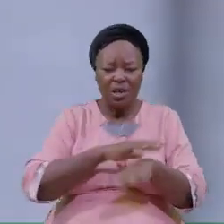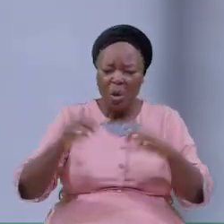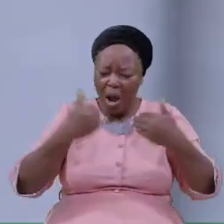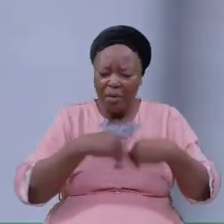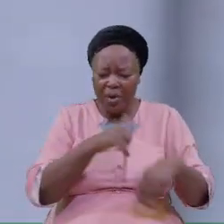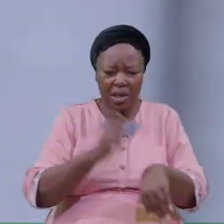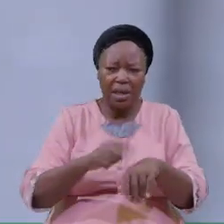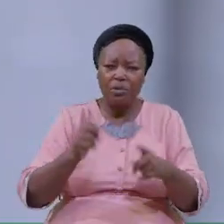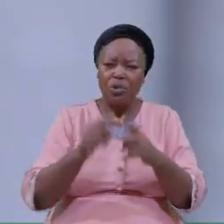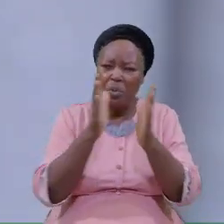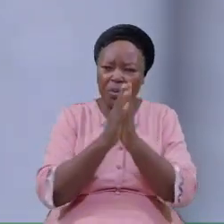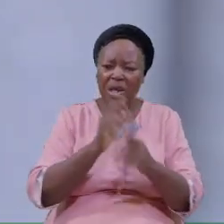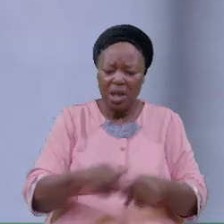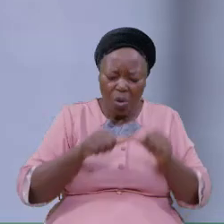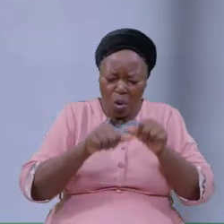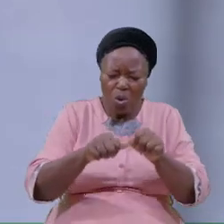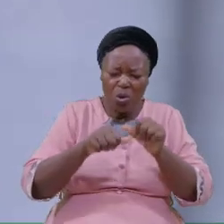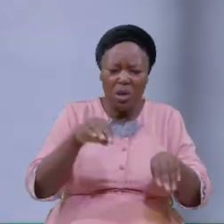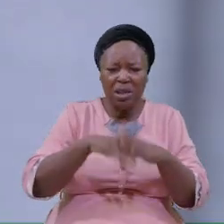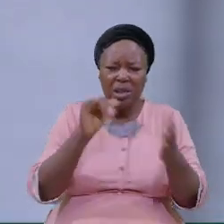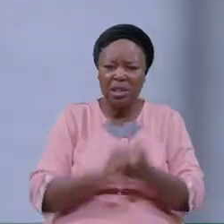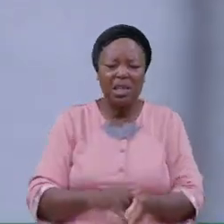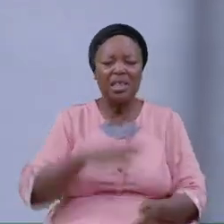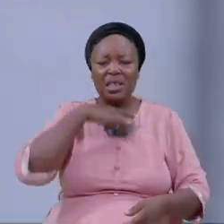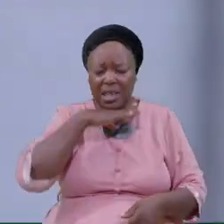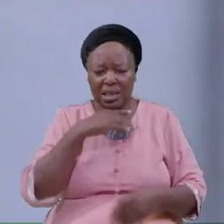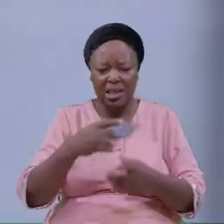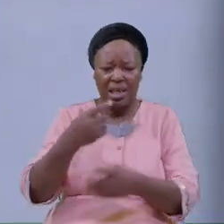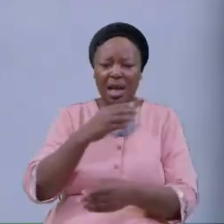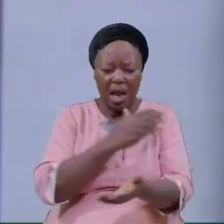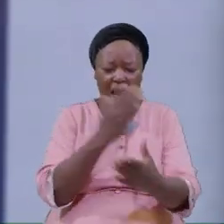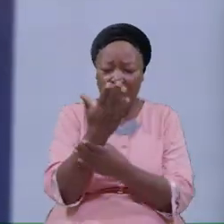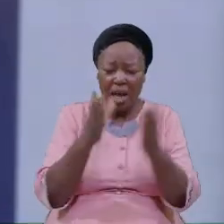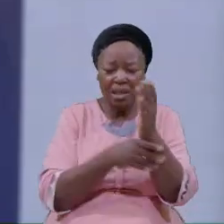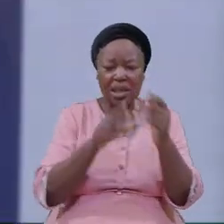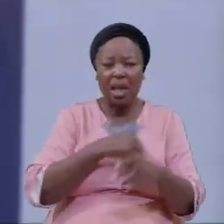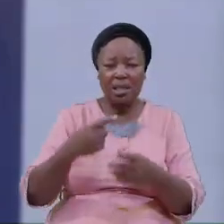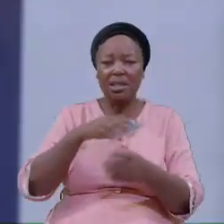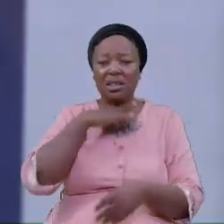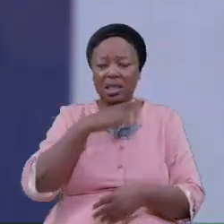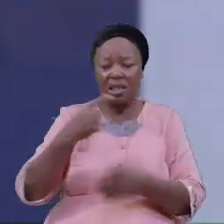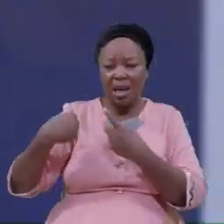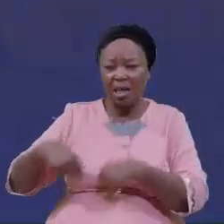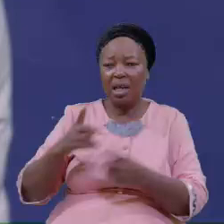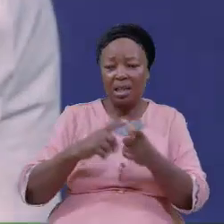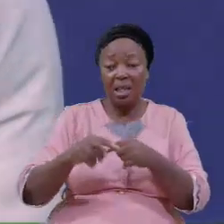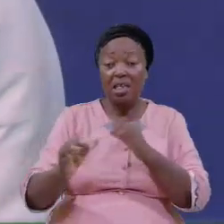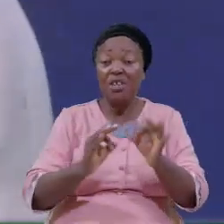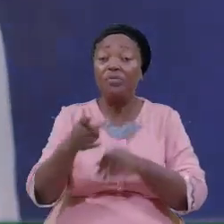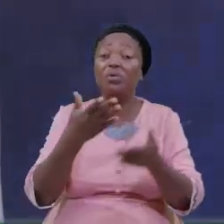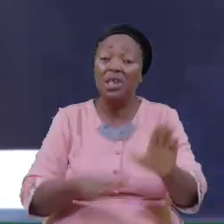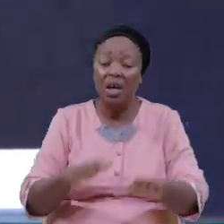They continue in that defiled hand and defiled heart. And if you die walking,